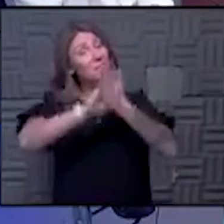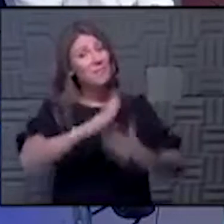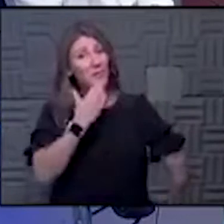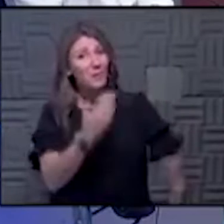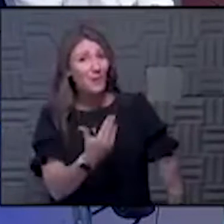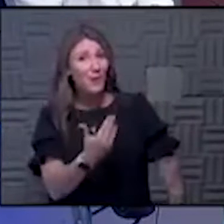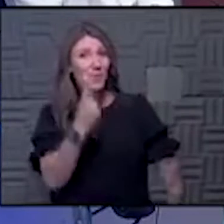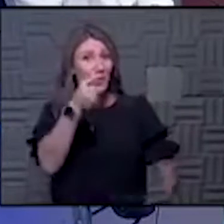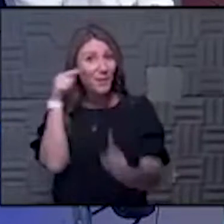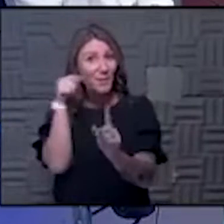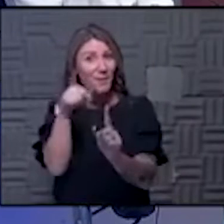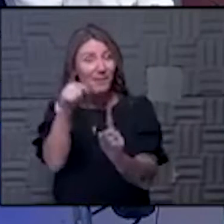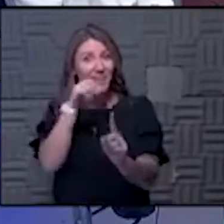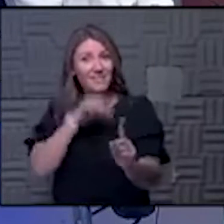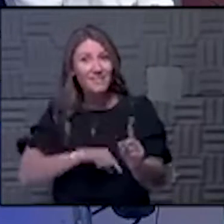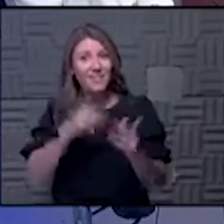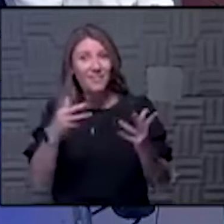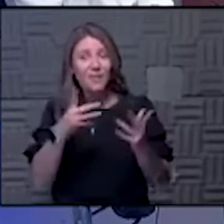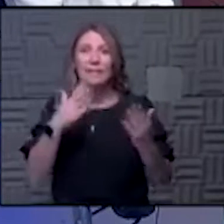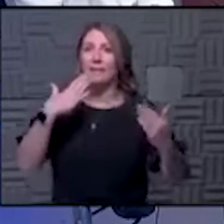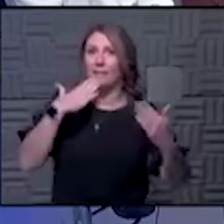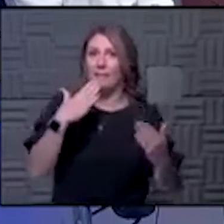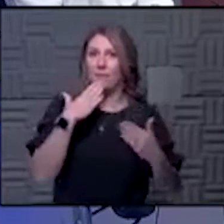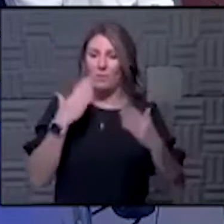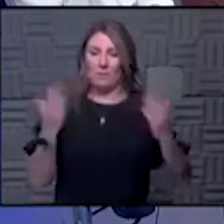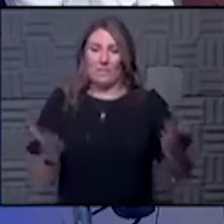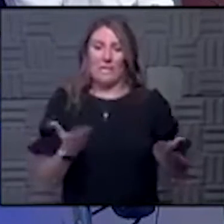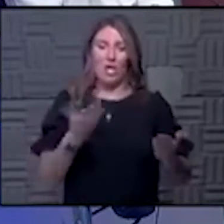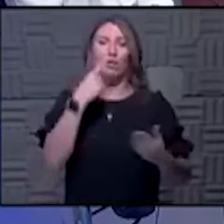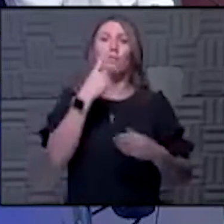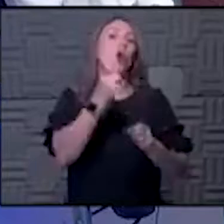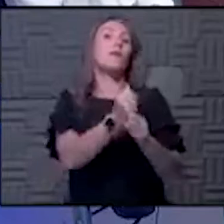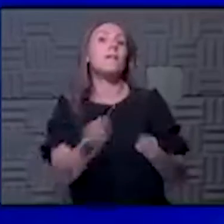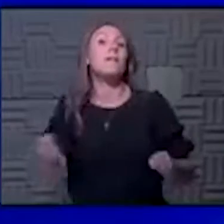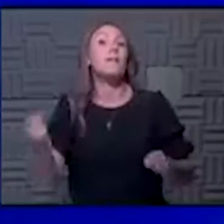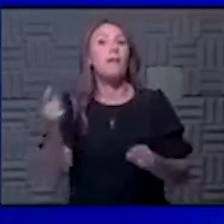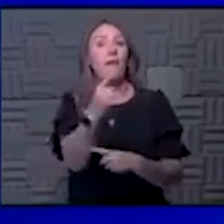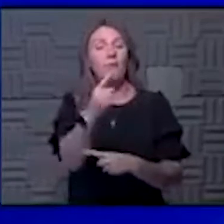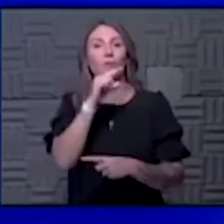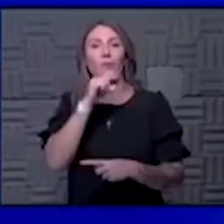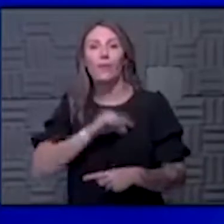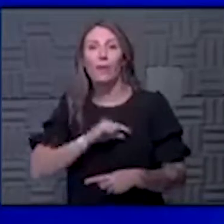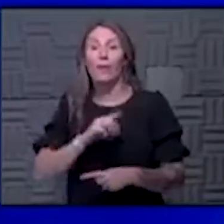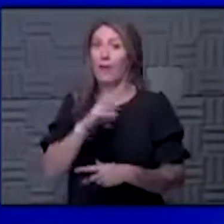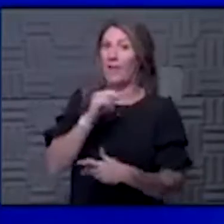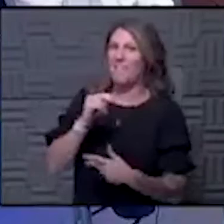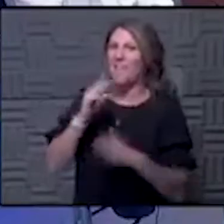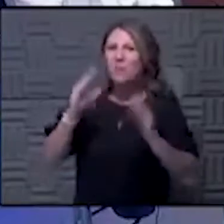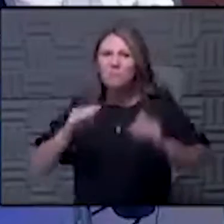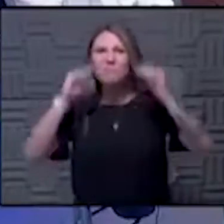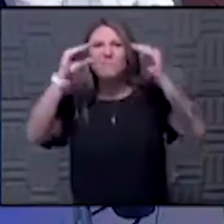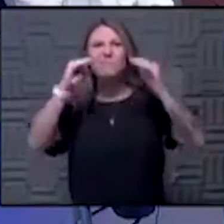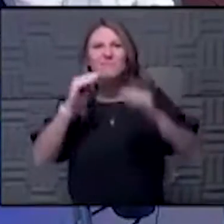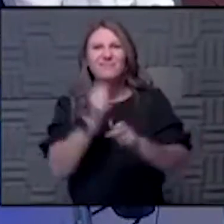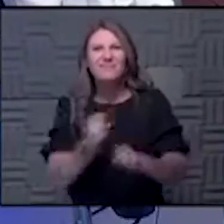goals for this Thanksgiving should be thankful to be here for the next Thanksgiving. That's right. Because things will be better And then then. you raise the bar for next year.